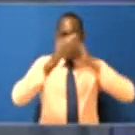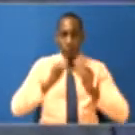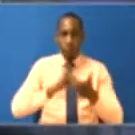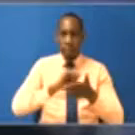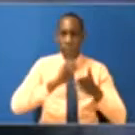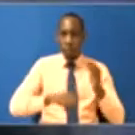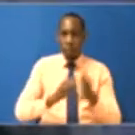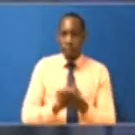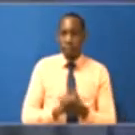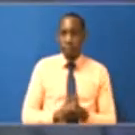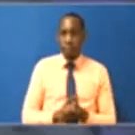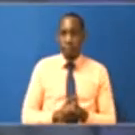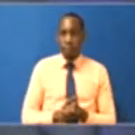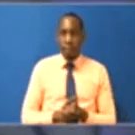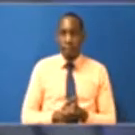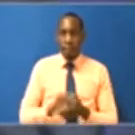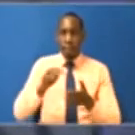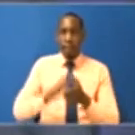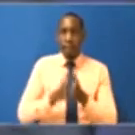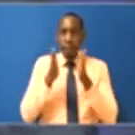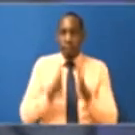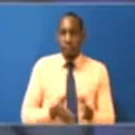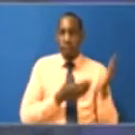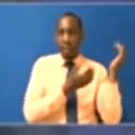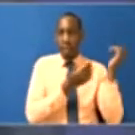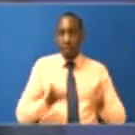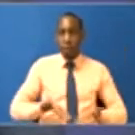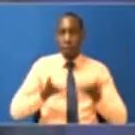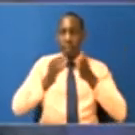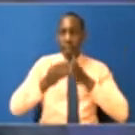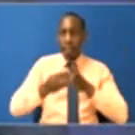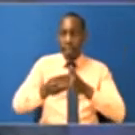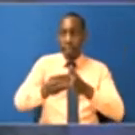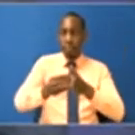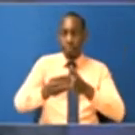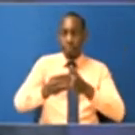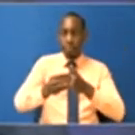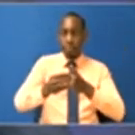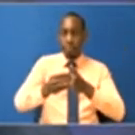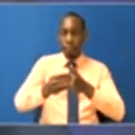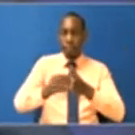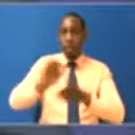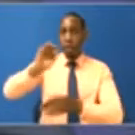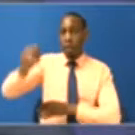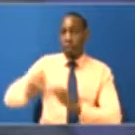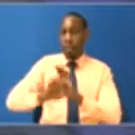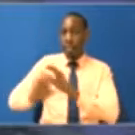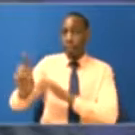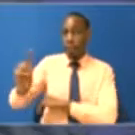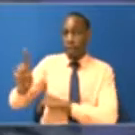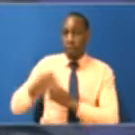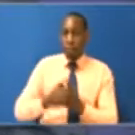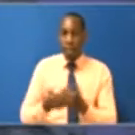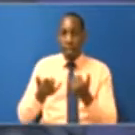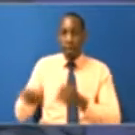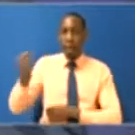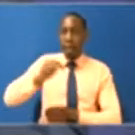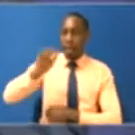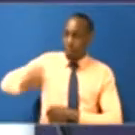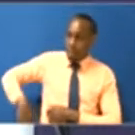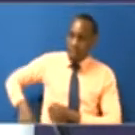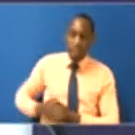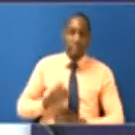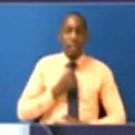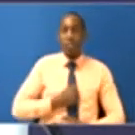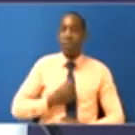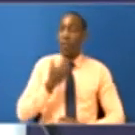fact that somebody who is expecting to provide leadership to a county like nairobi comes in late he